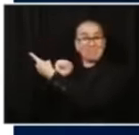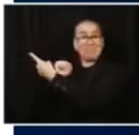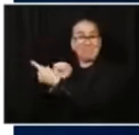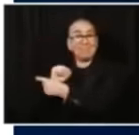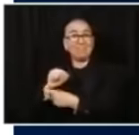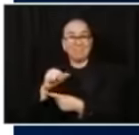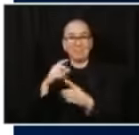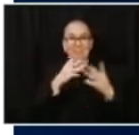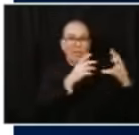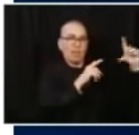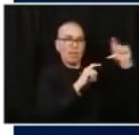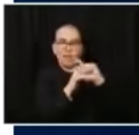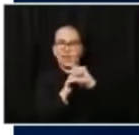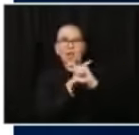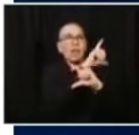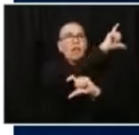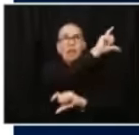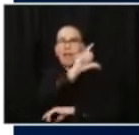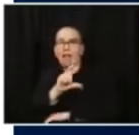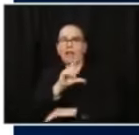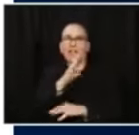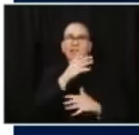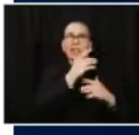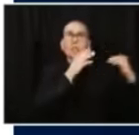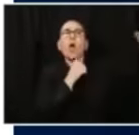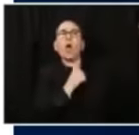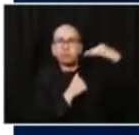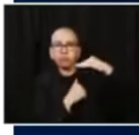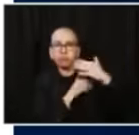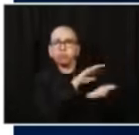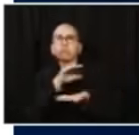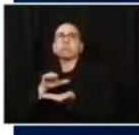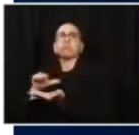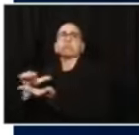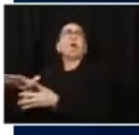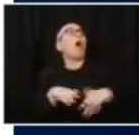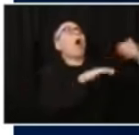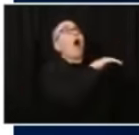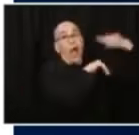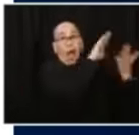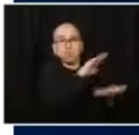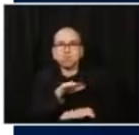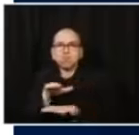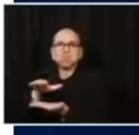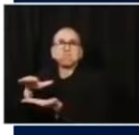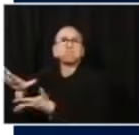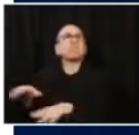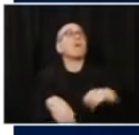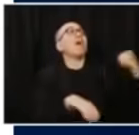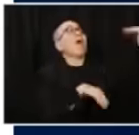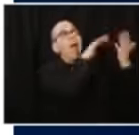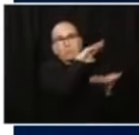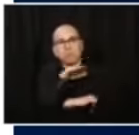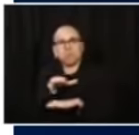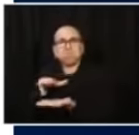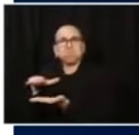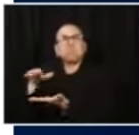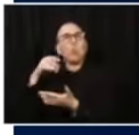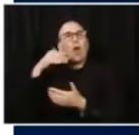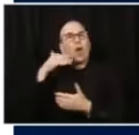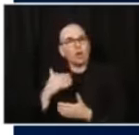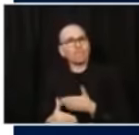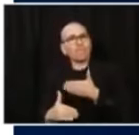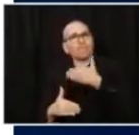vaccine becomes produced, then we can increase the people who are able to be vaccinated. But with limited number